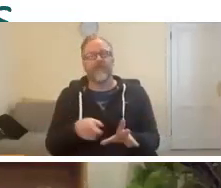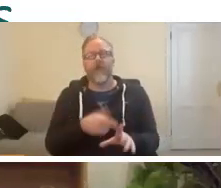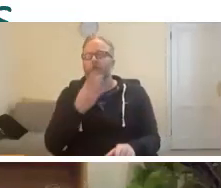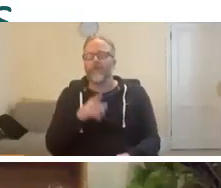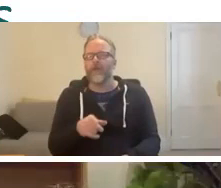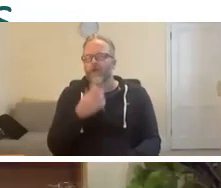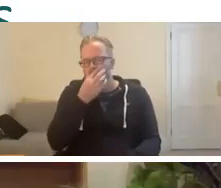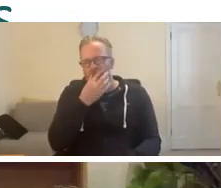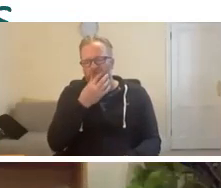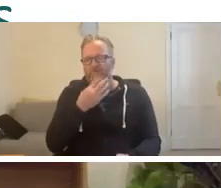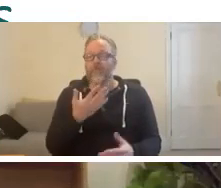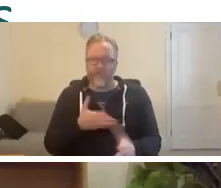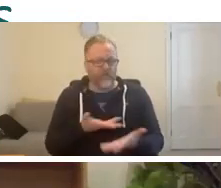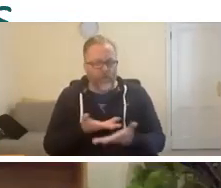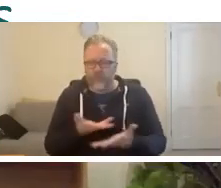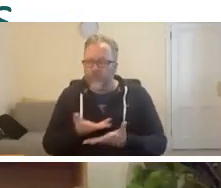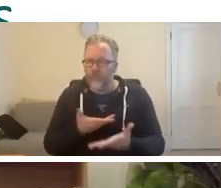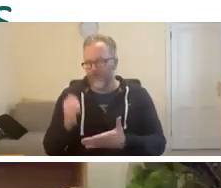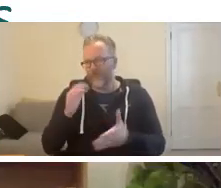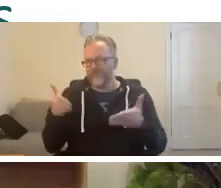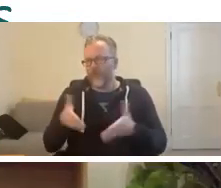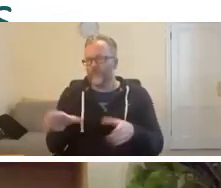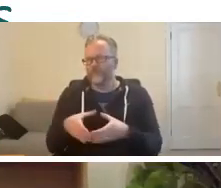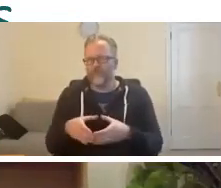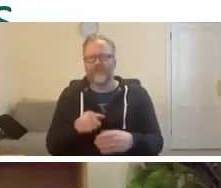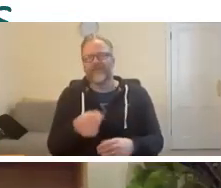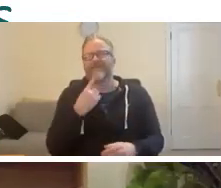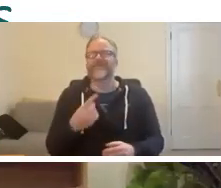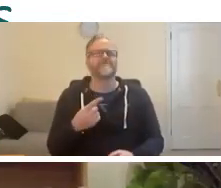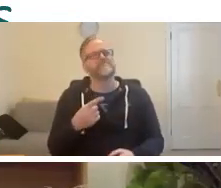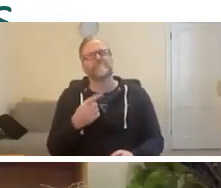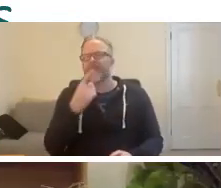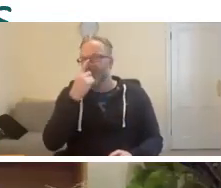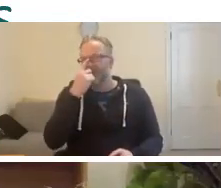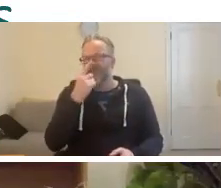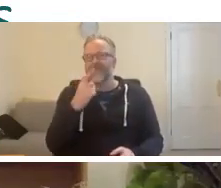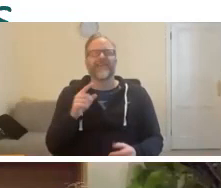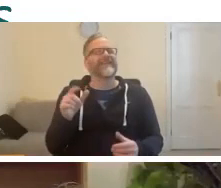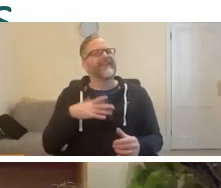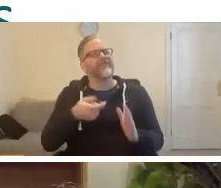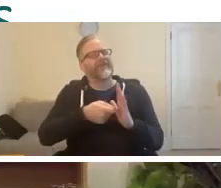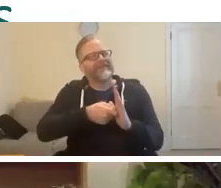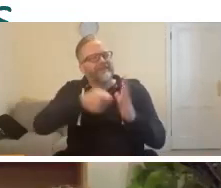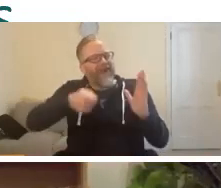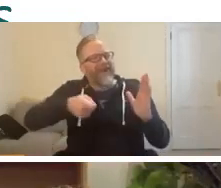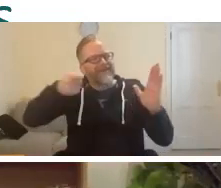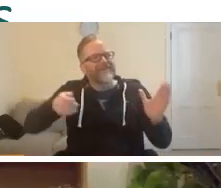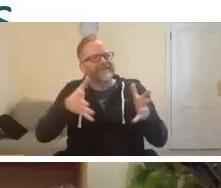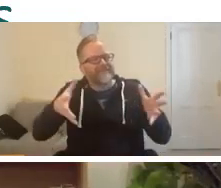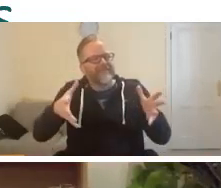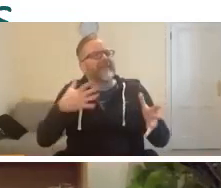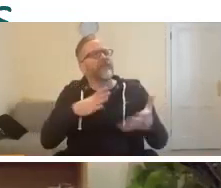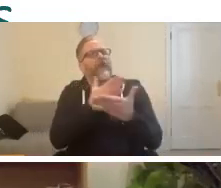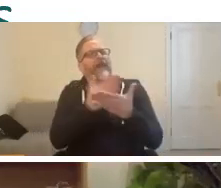people who we spoke to in those focus groups suggested that this should be expanded to have a